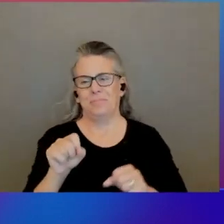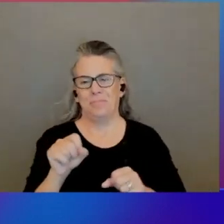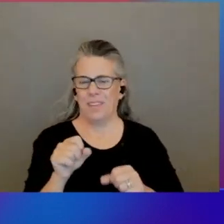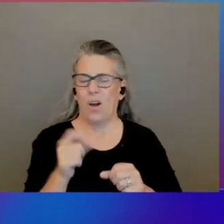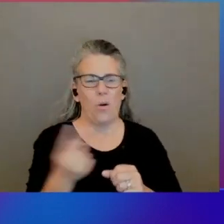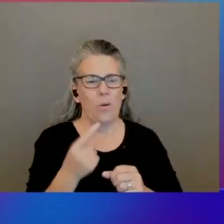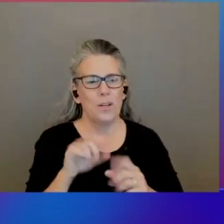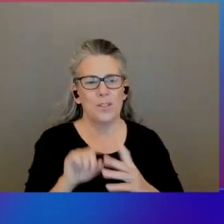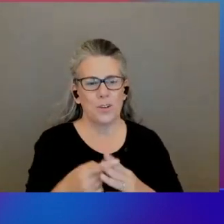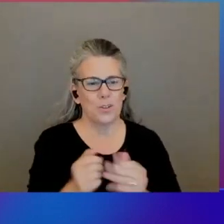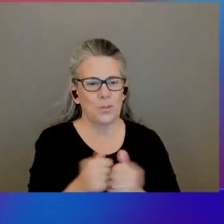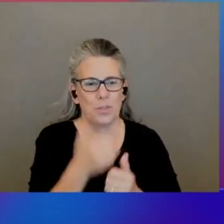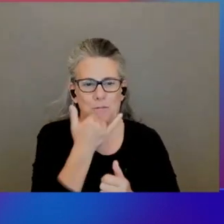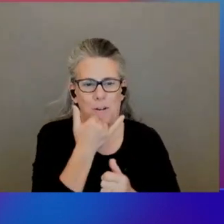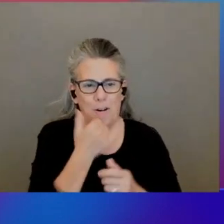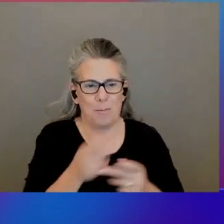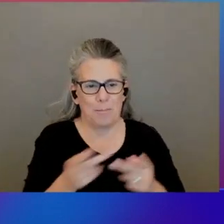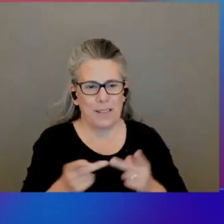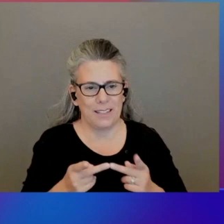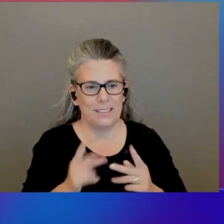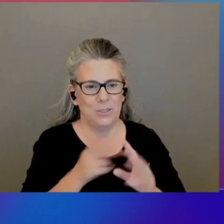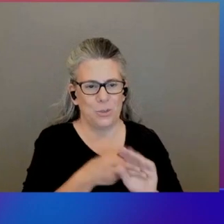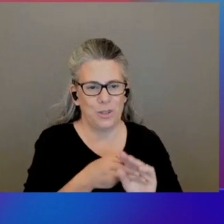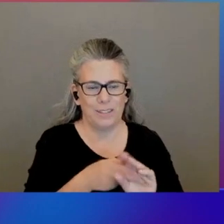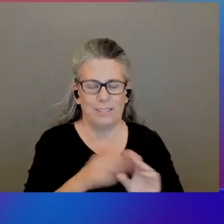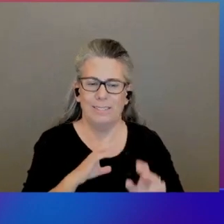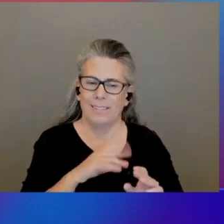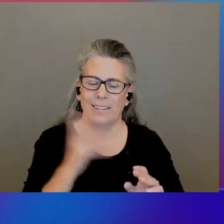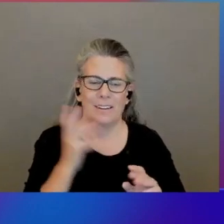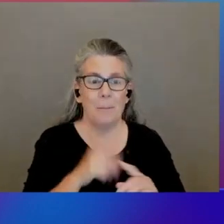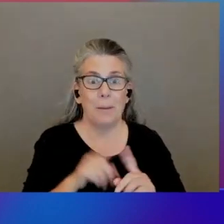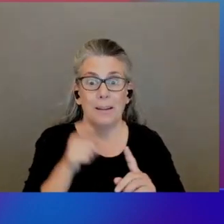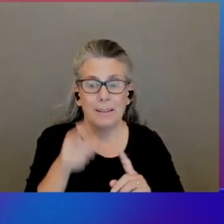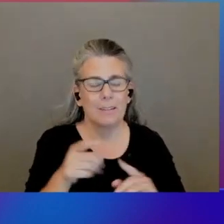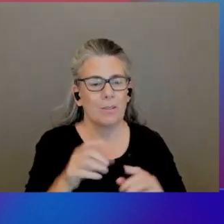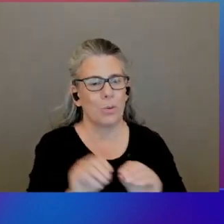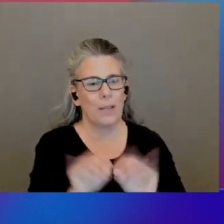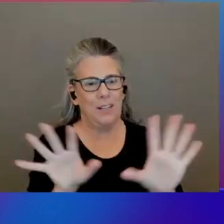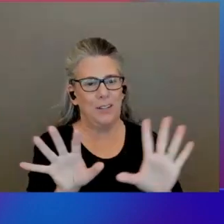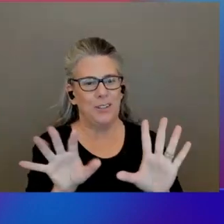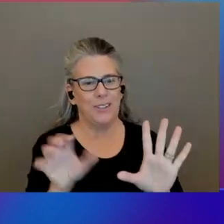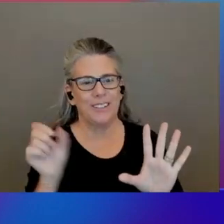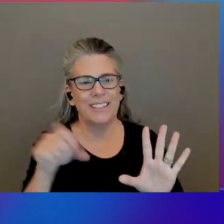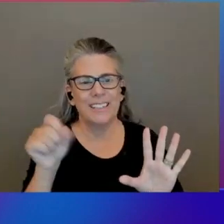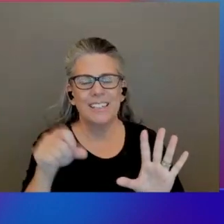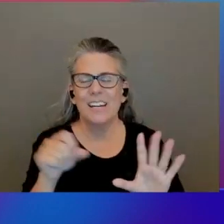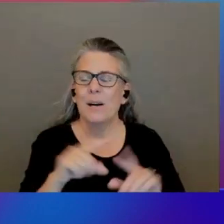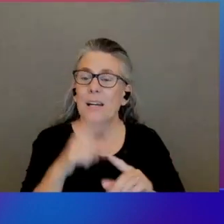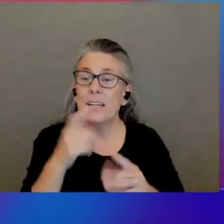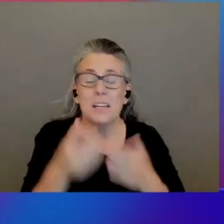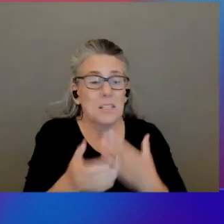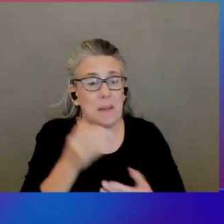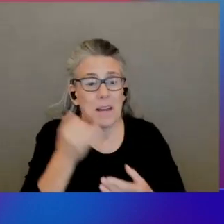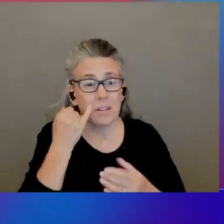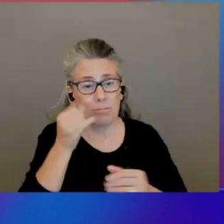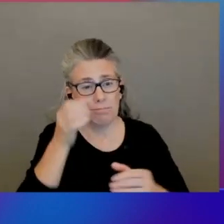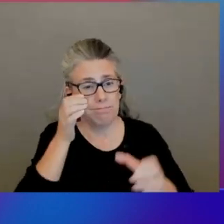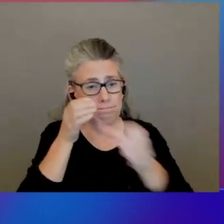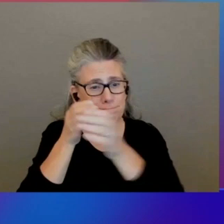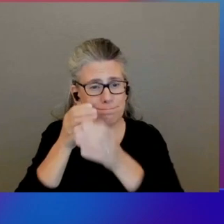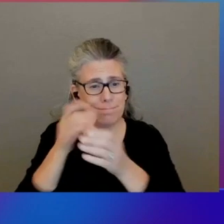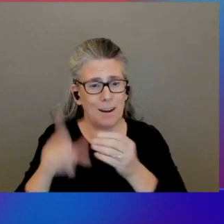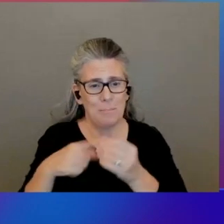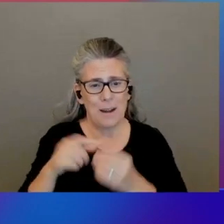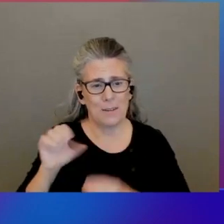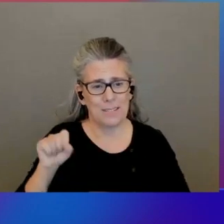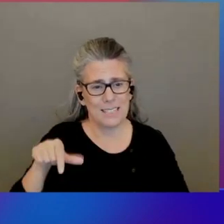here I see a preview, and I can kind of understand, even if I'm not super deeply technical on SQL, okay, the data is joining in this particular